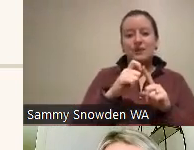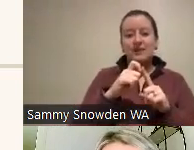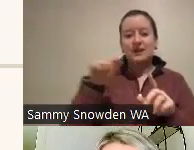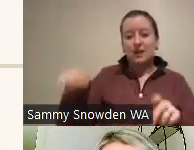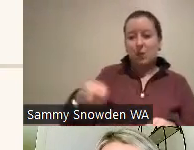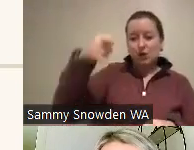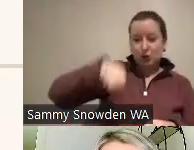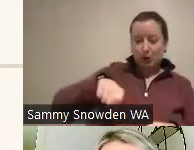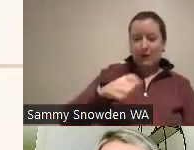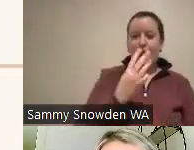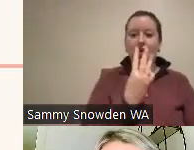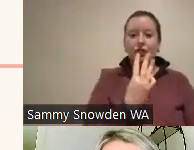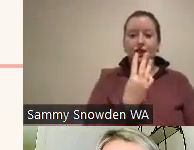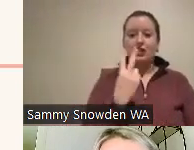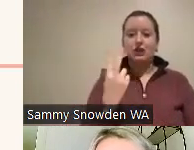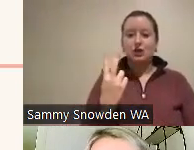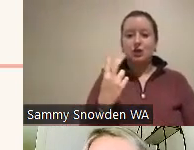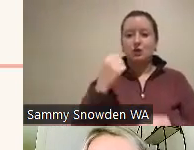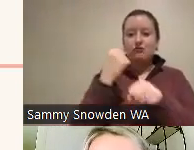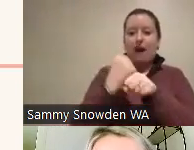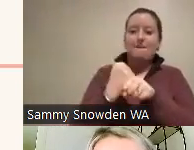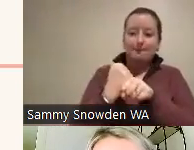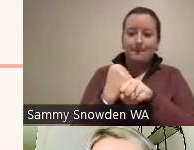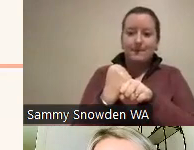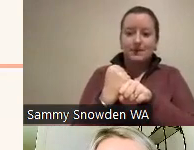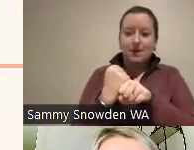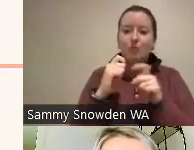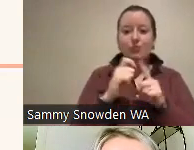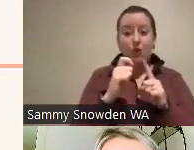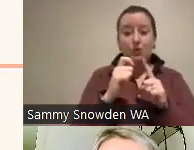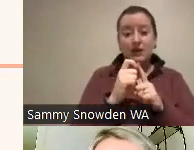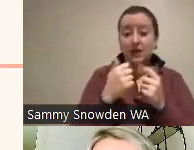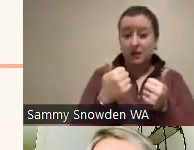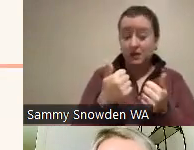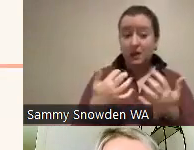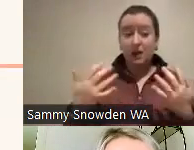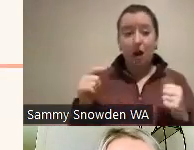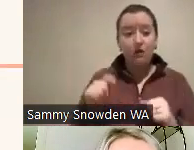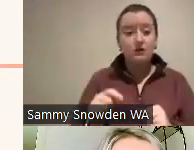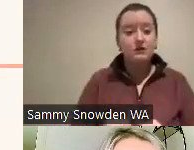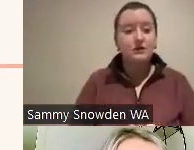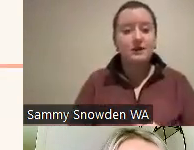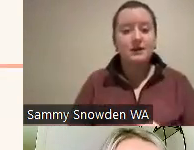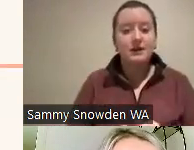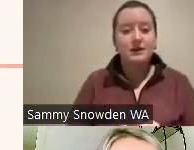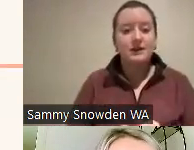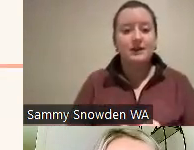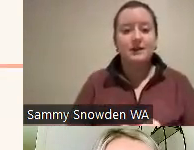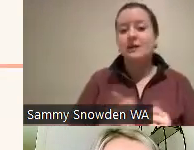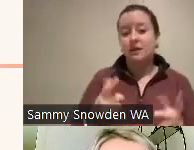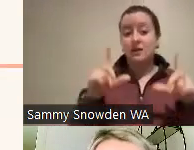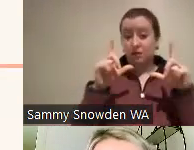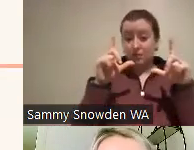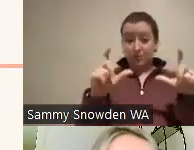this is the sauce. I'm just going to show you a nice little smoothie recipe. Obviously you can just take it as it is with milk